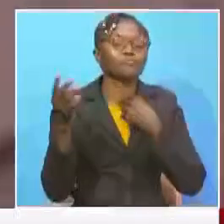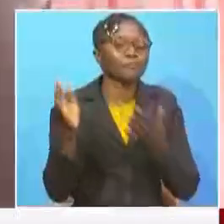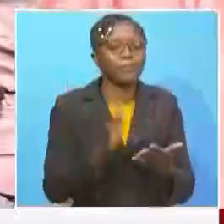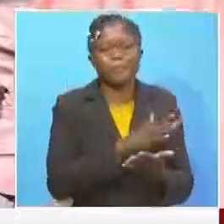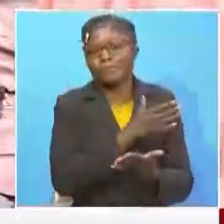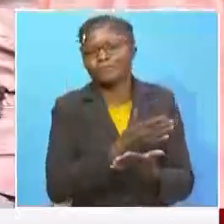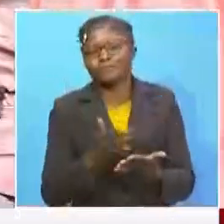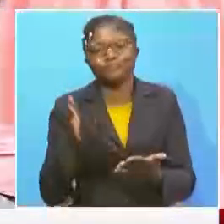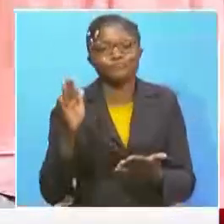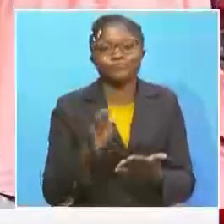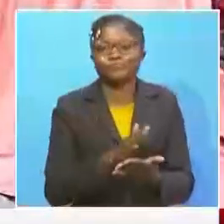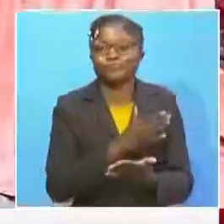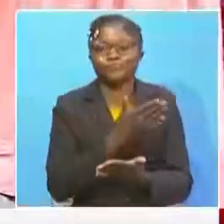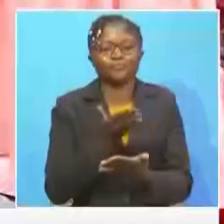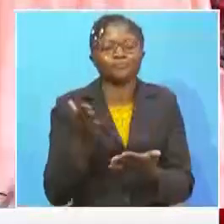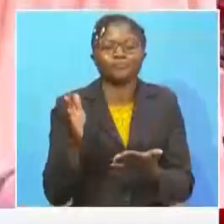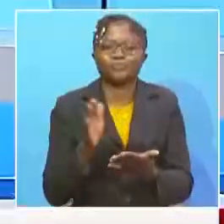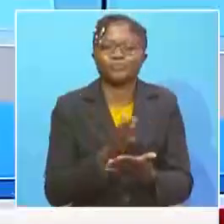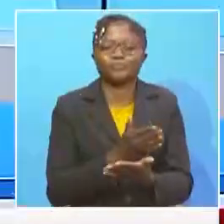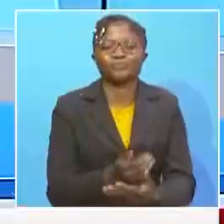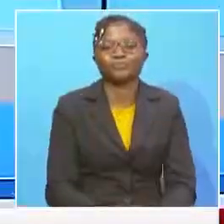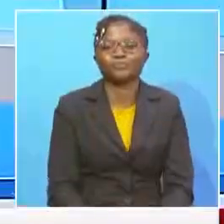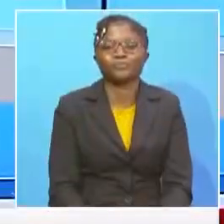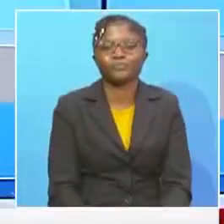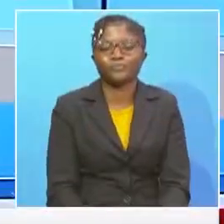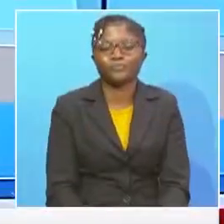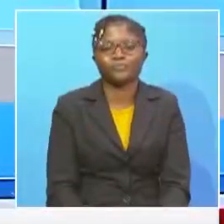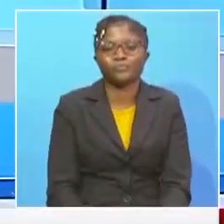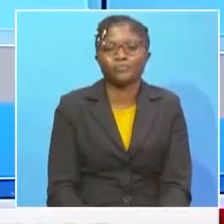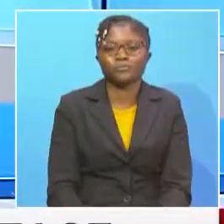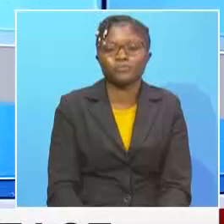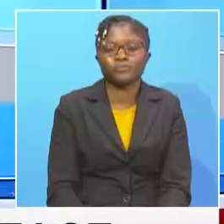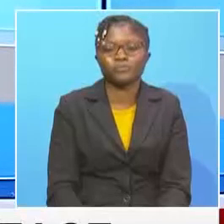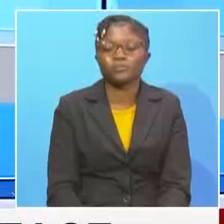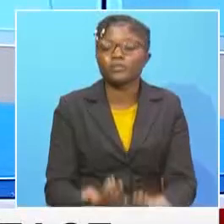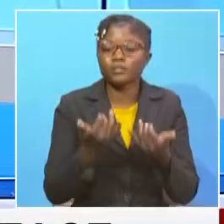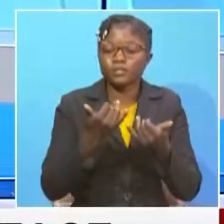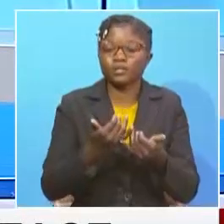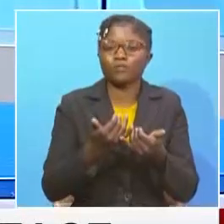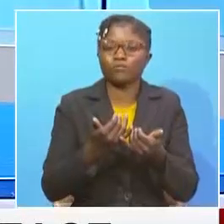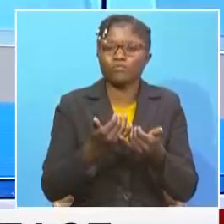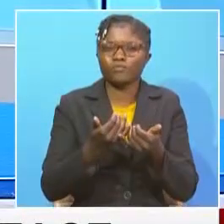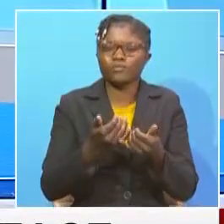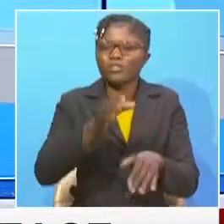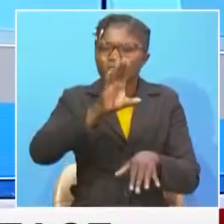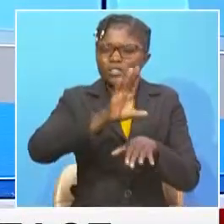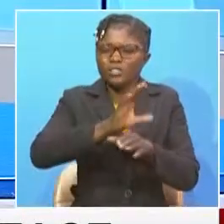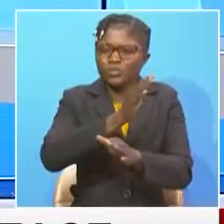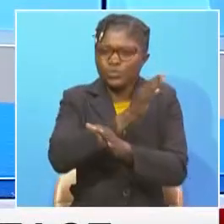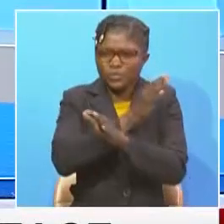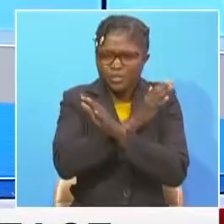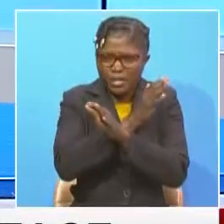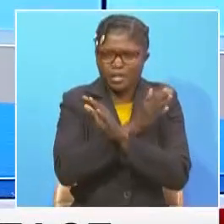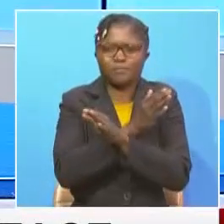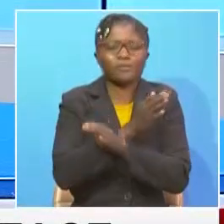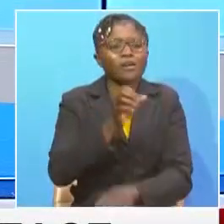Chadiza District, Eastern Province. United Church of Zambia Northern Presbytery Bishop Mabin